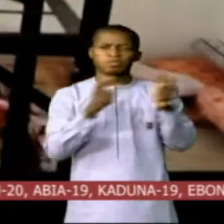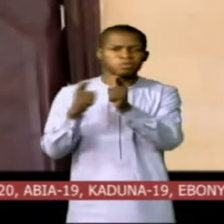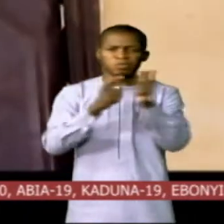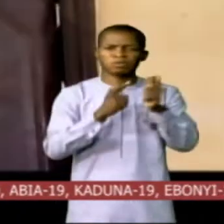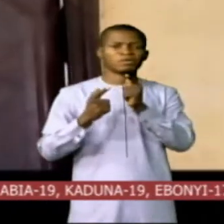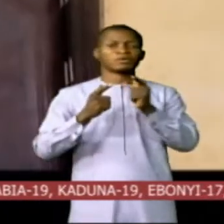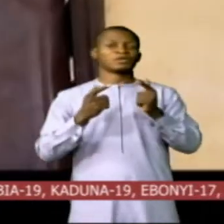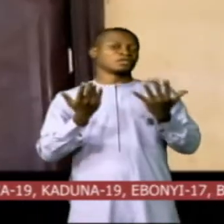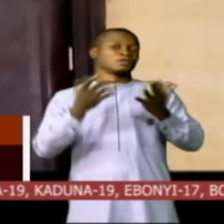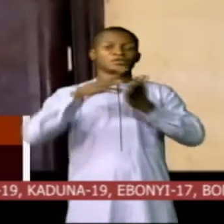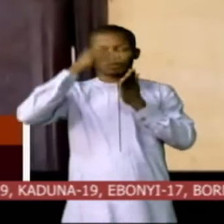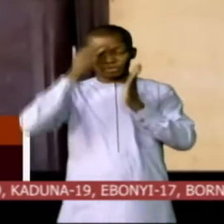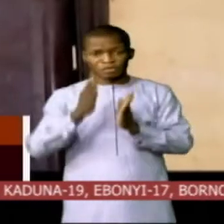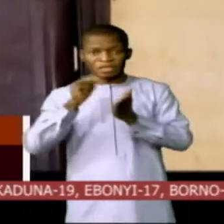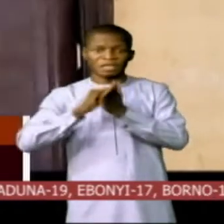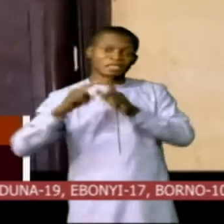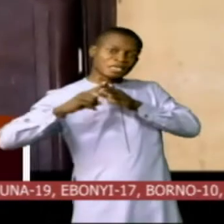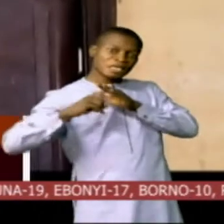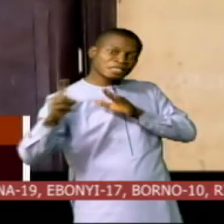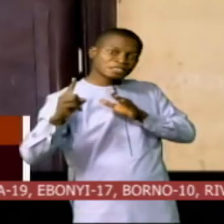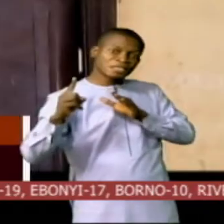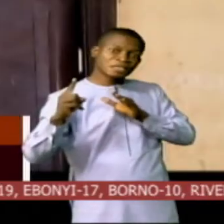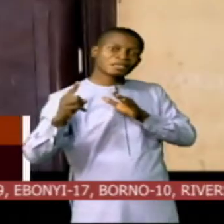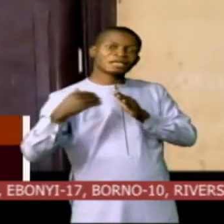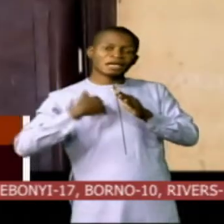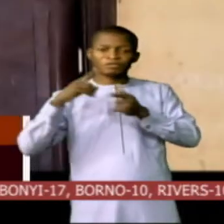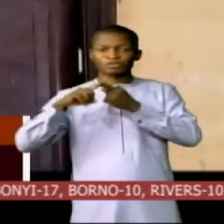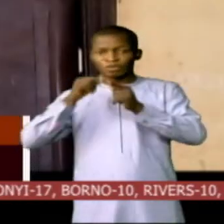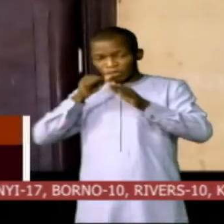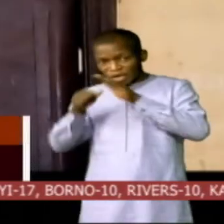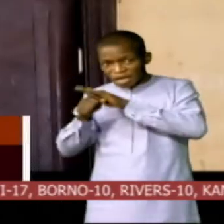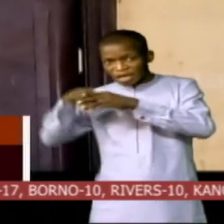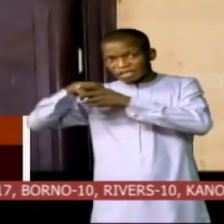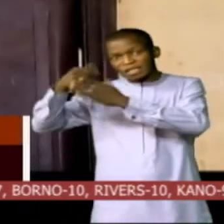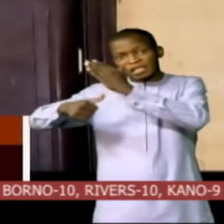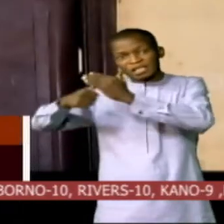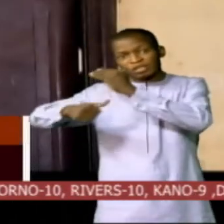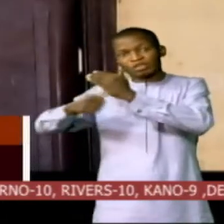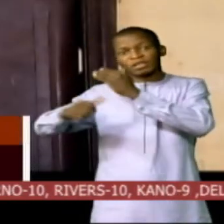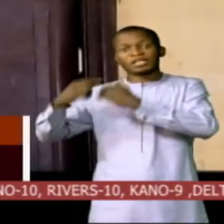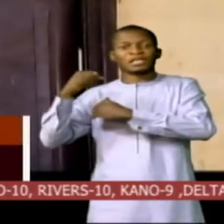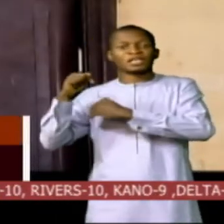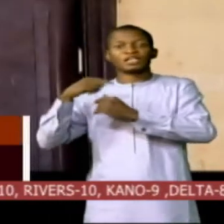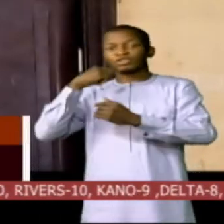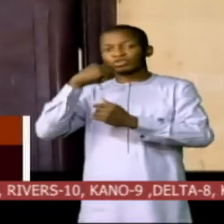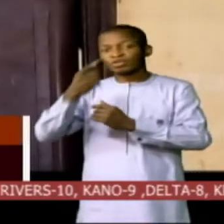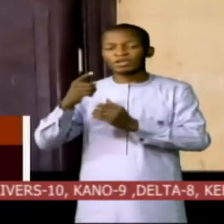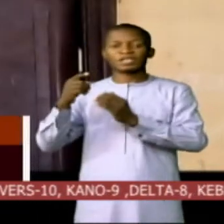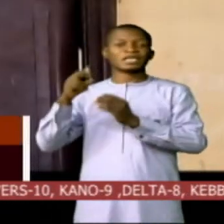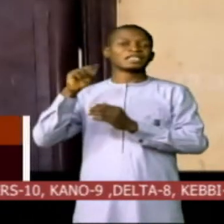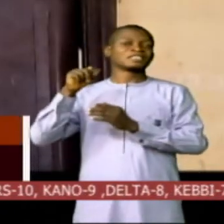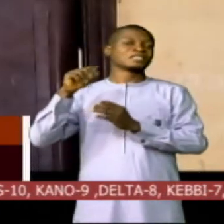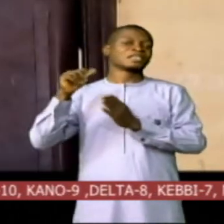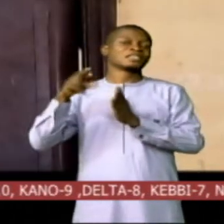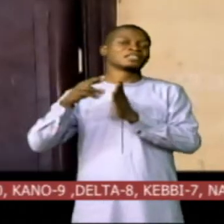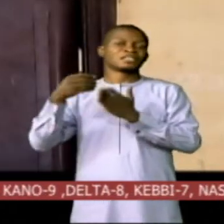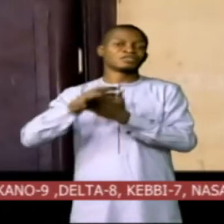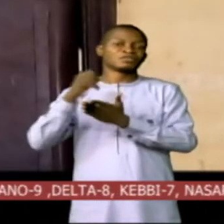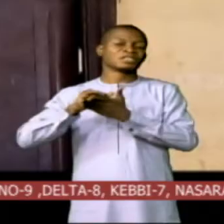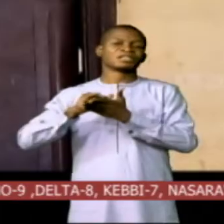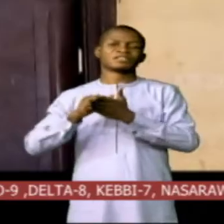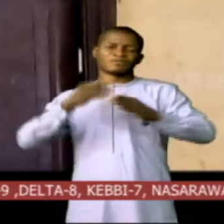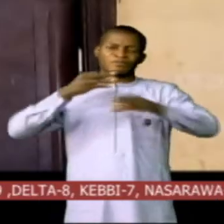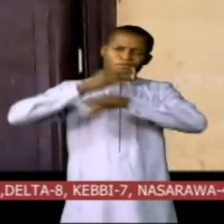A student who escaped the incident after hiding in a toilet told NTA News that the abductors forced their way in